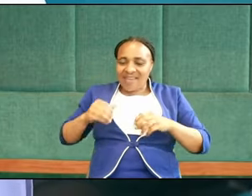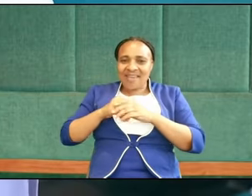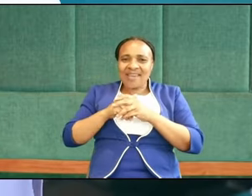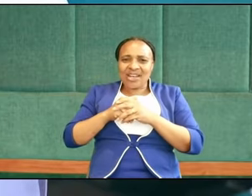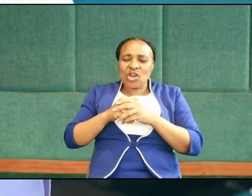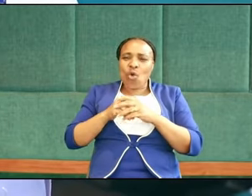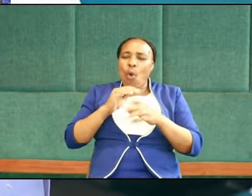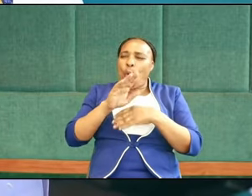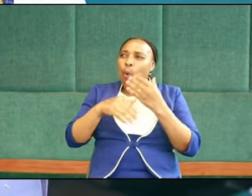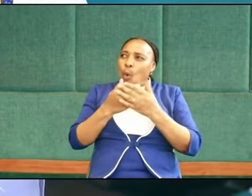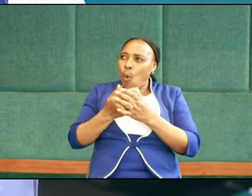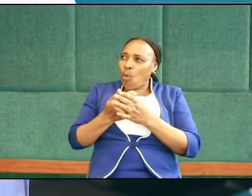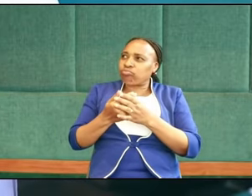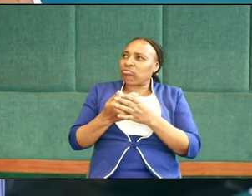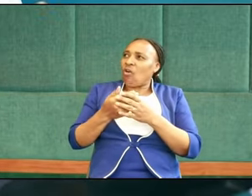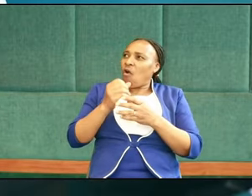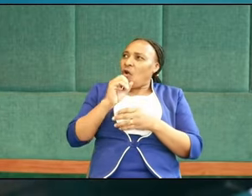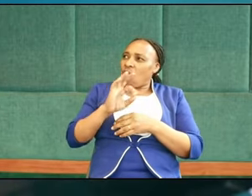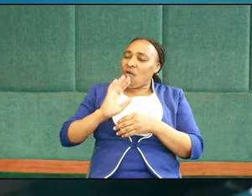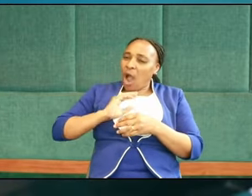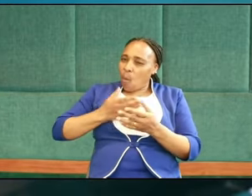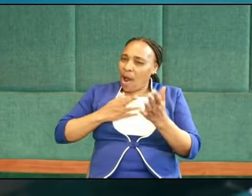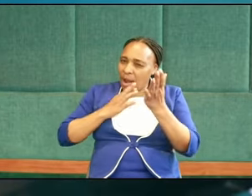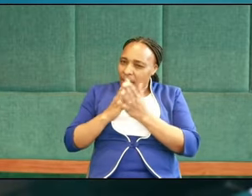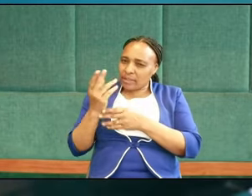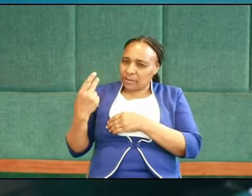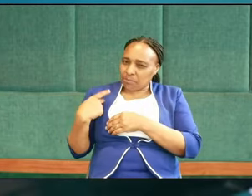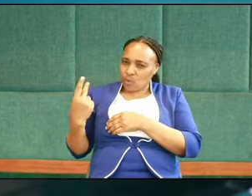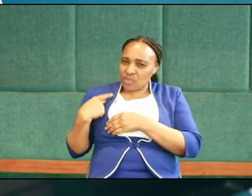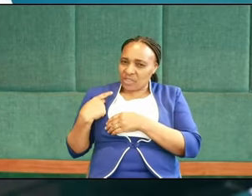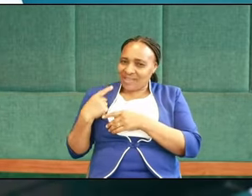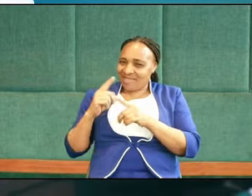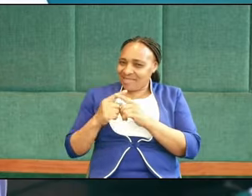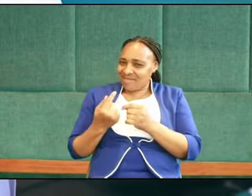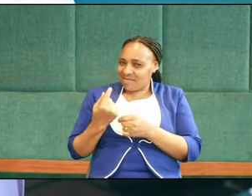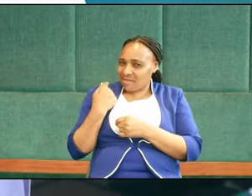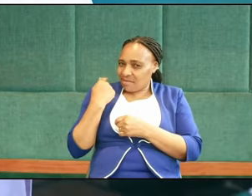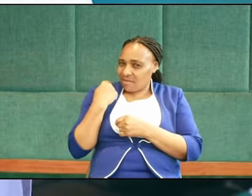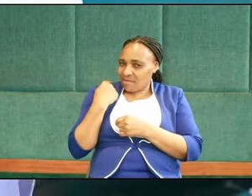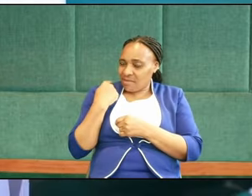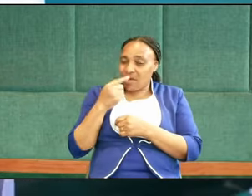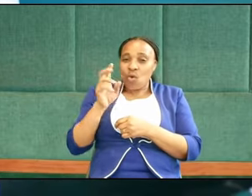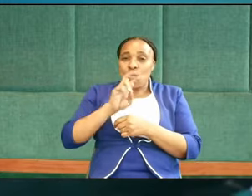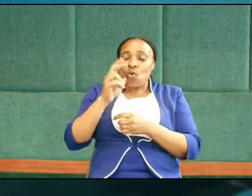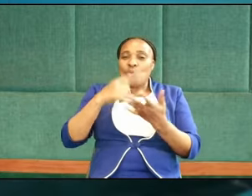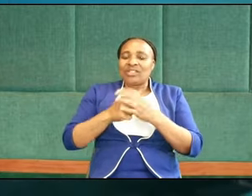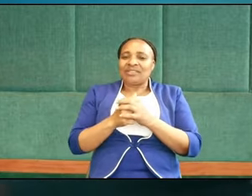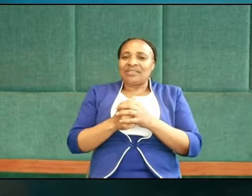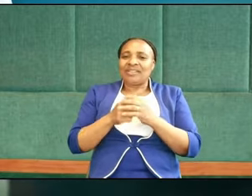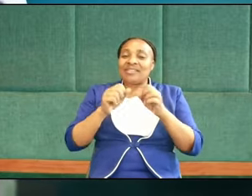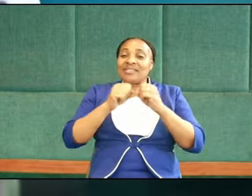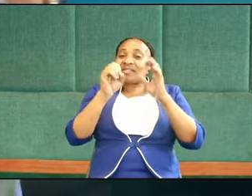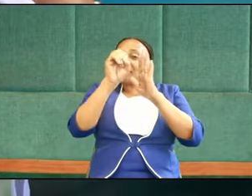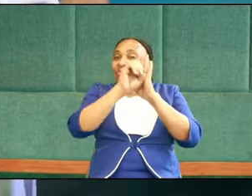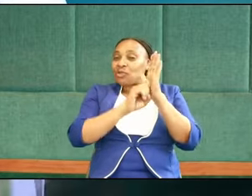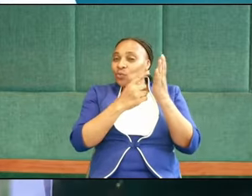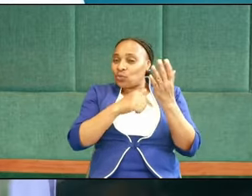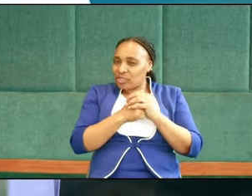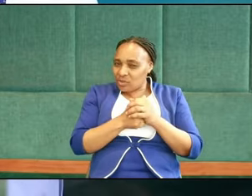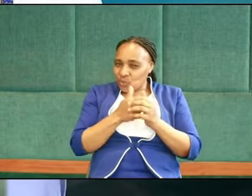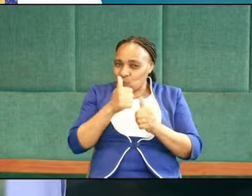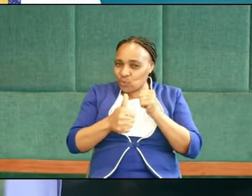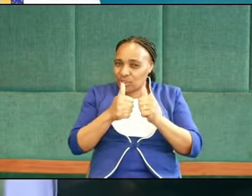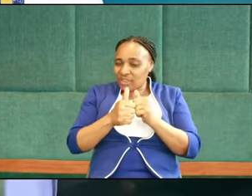prospective spouse. And yesterday, we looked at a unique subject that